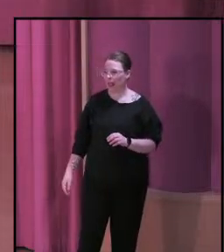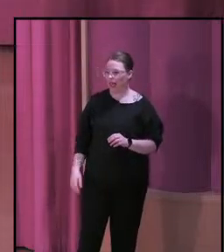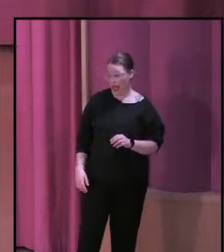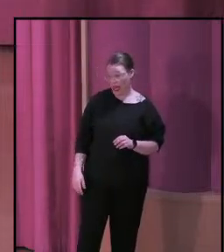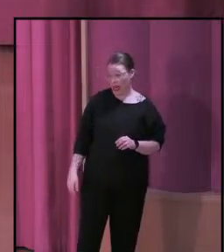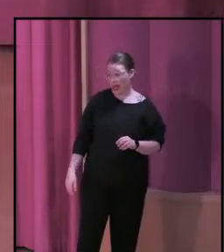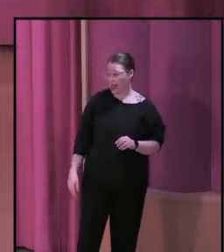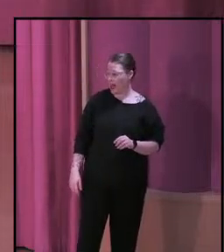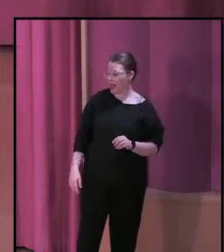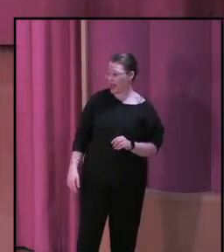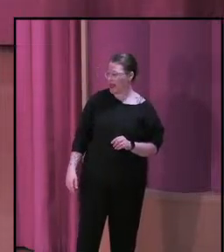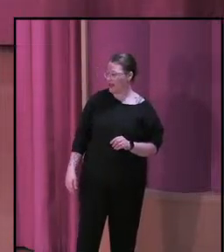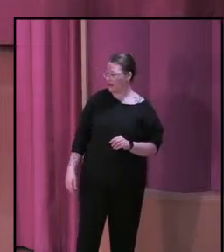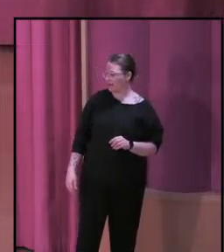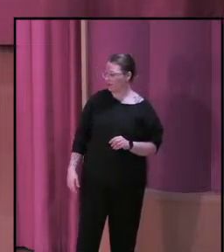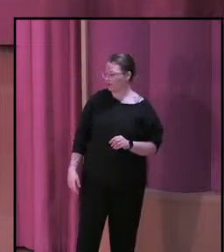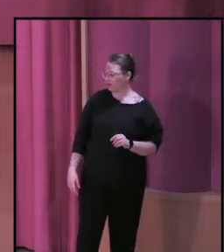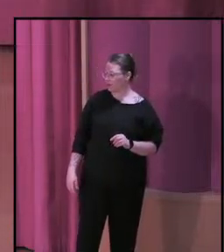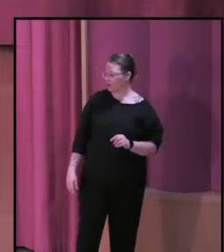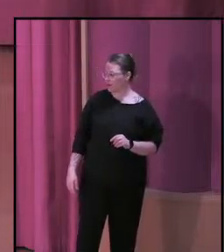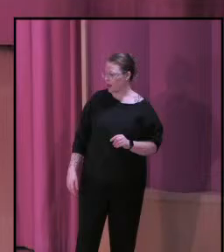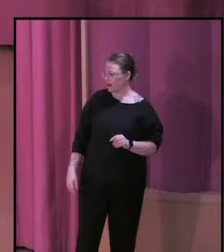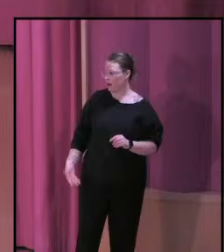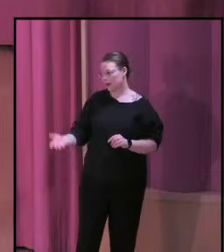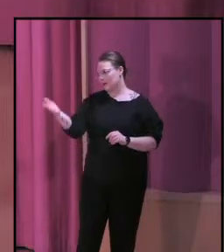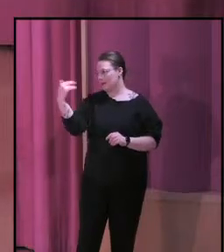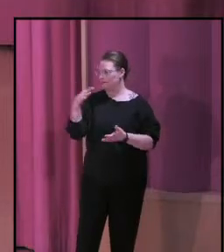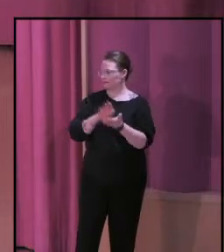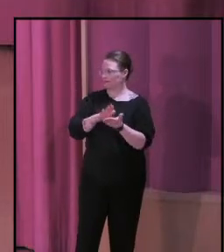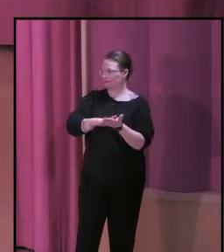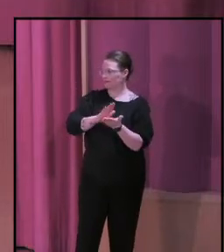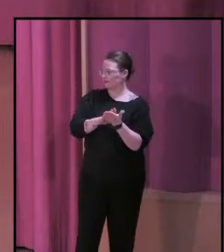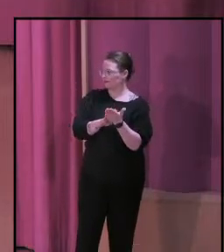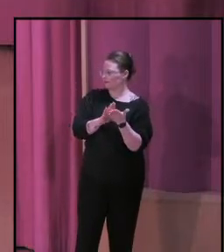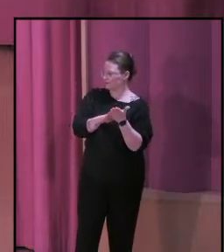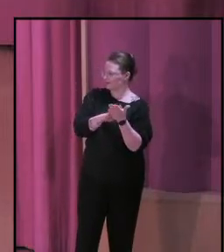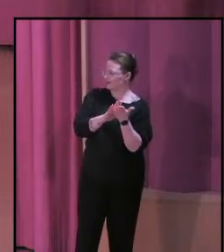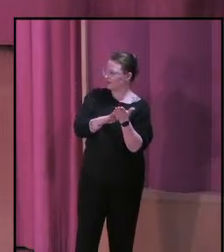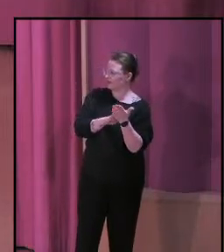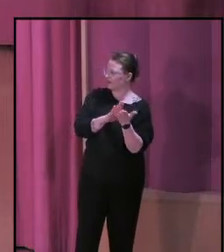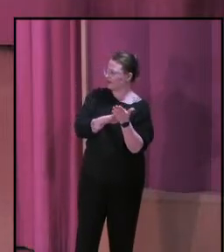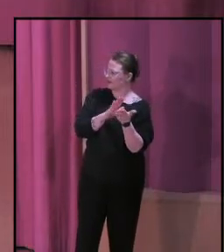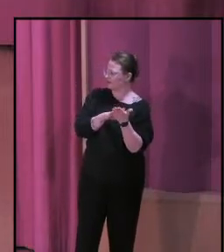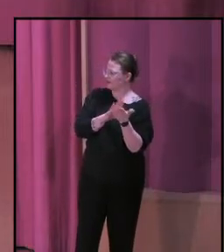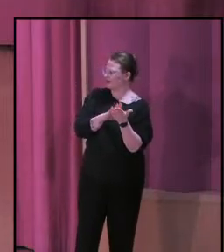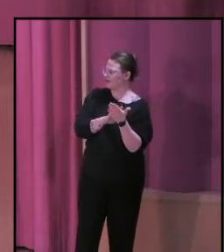Yeah, come on down. And yeah, they're perfect. All